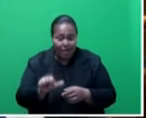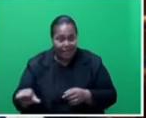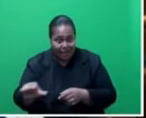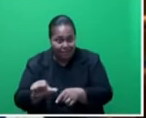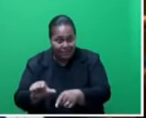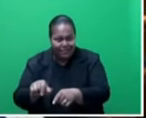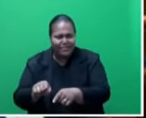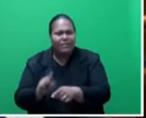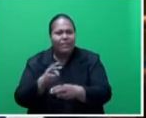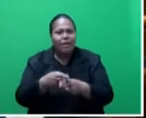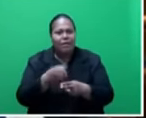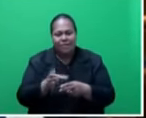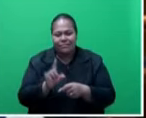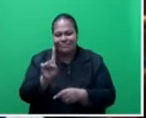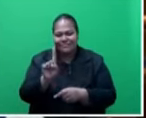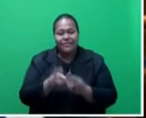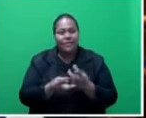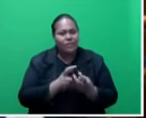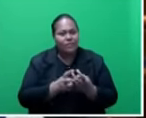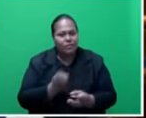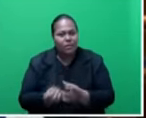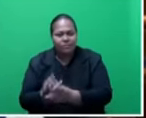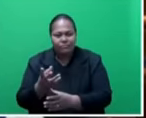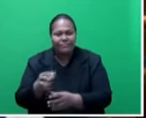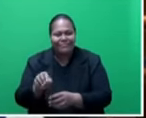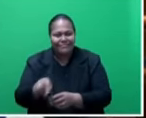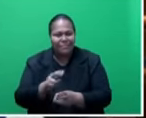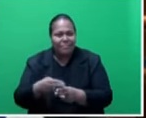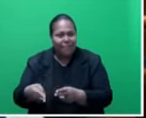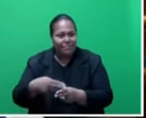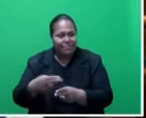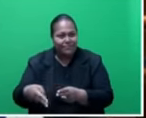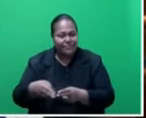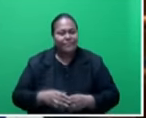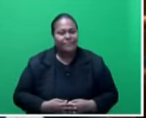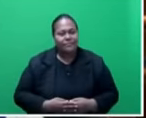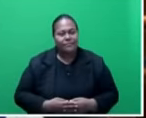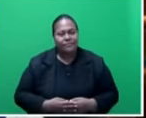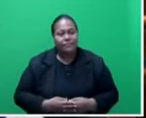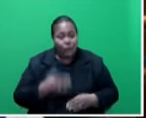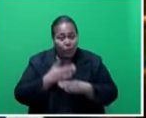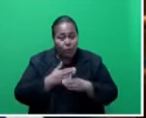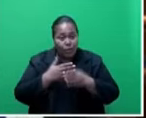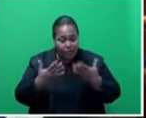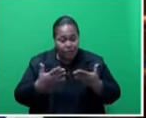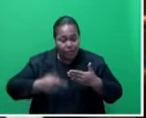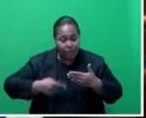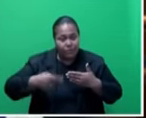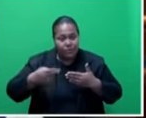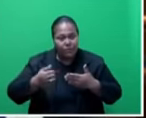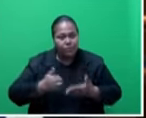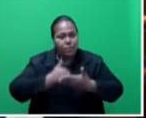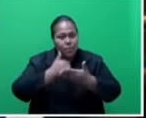Fiji for vegetable production. Mr. Speaker, say work is on the way to support